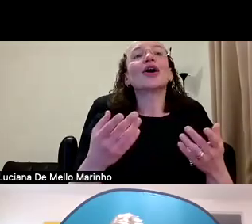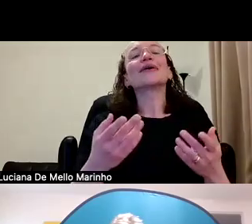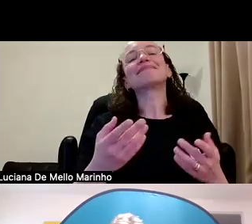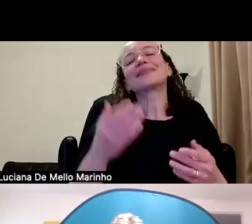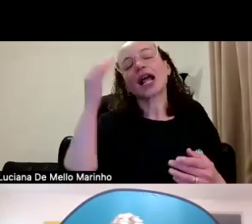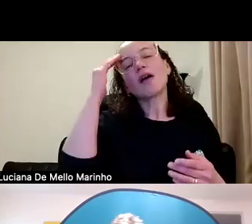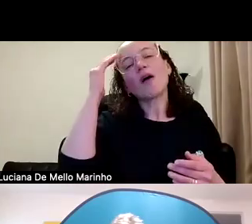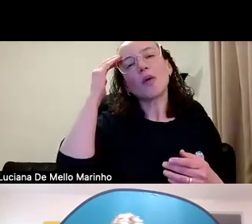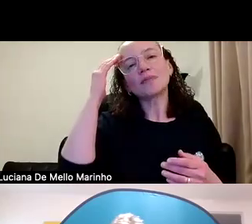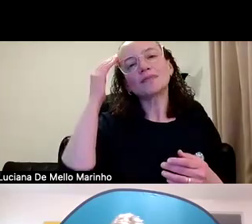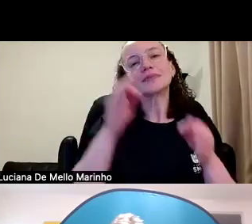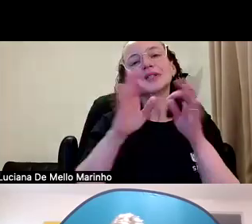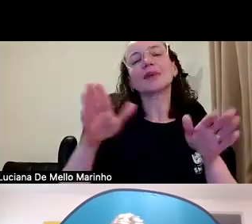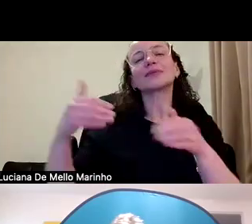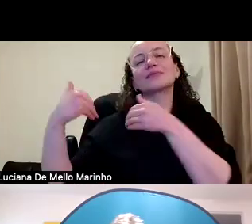interact more easily.